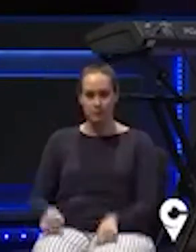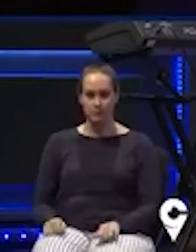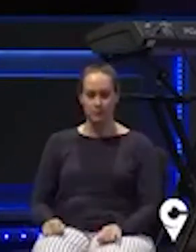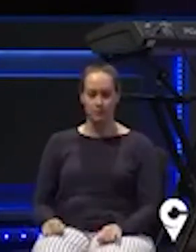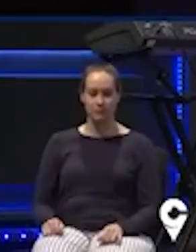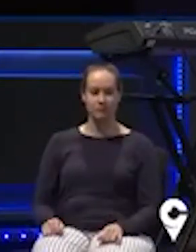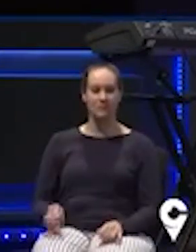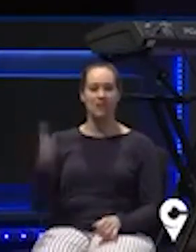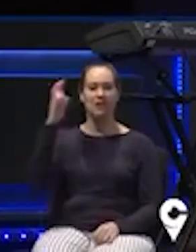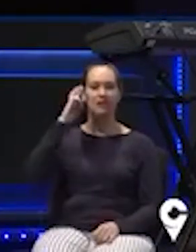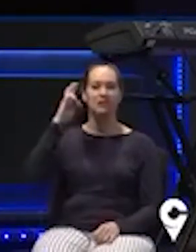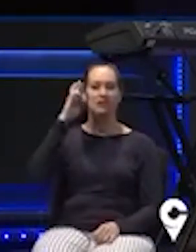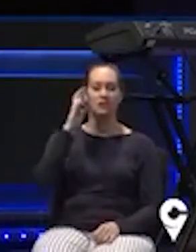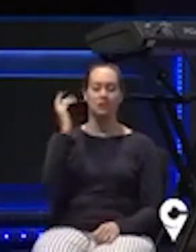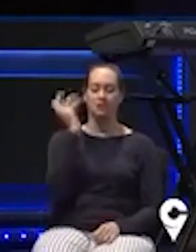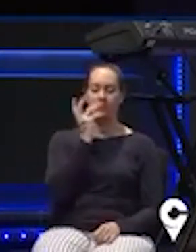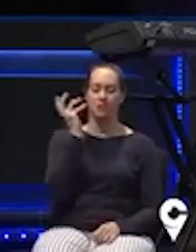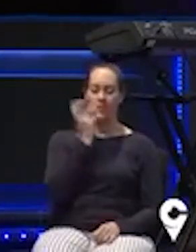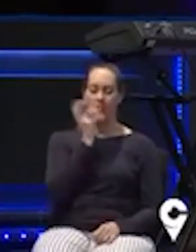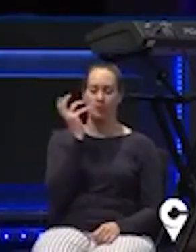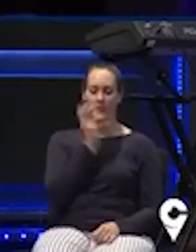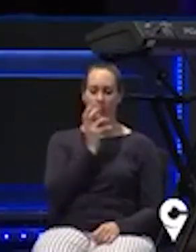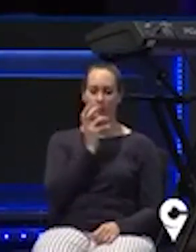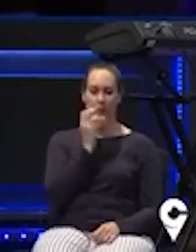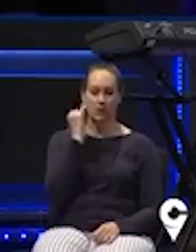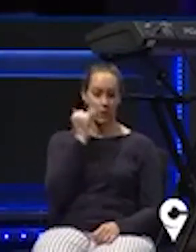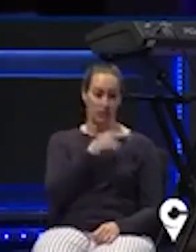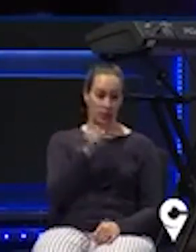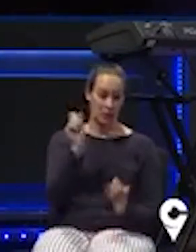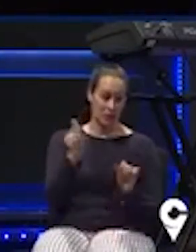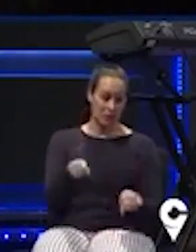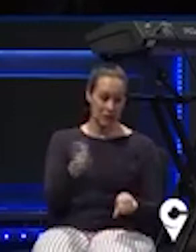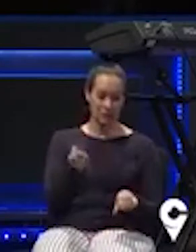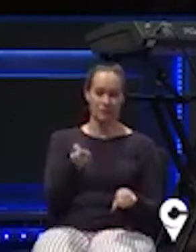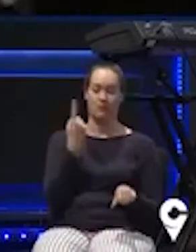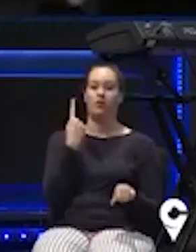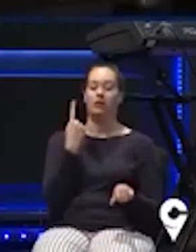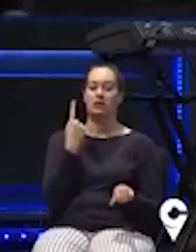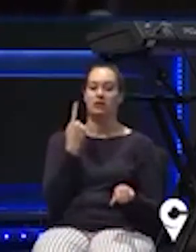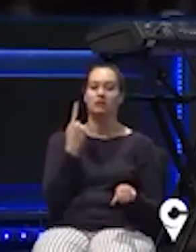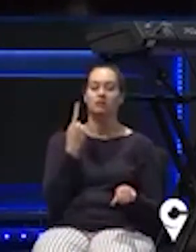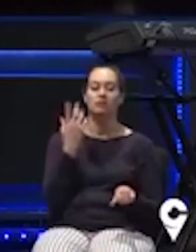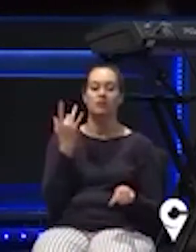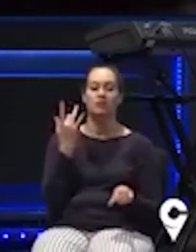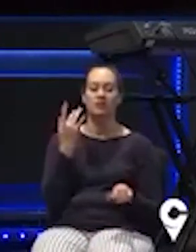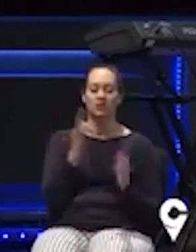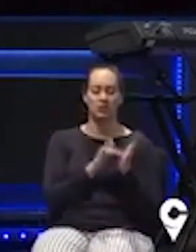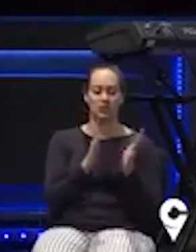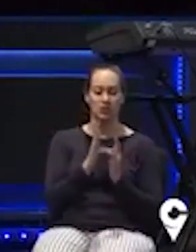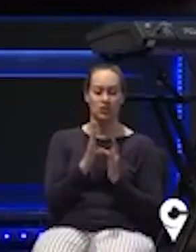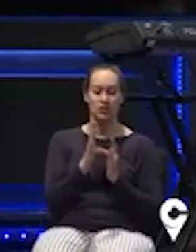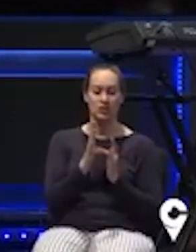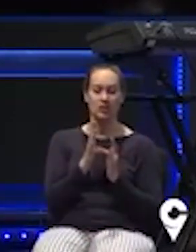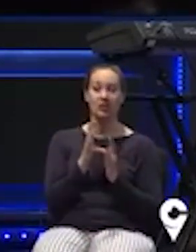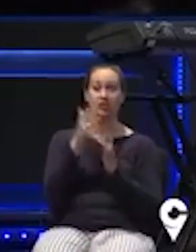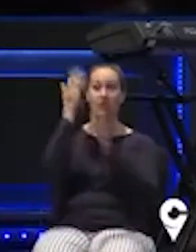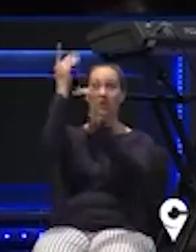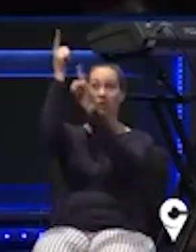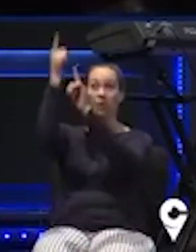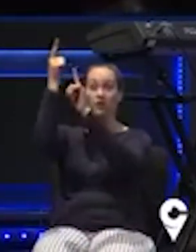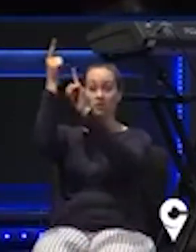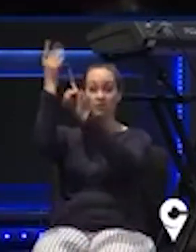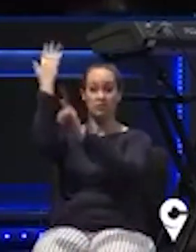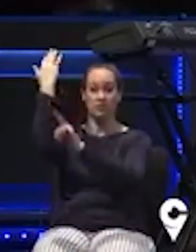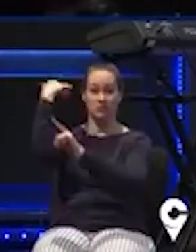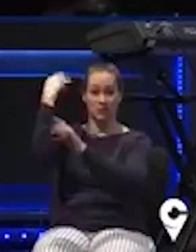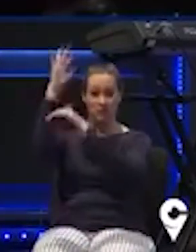this absolutely amazing, if you can ever grasp and comprehend this, because Jesus was in heaven. You know